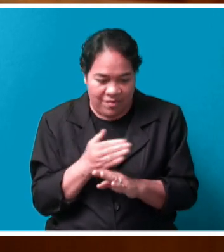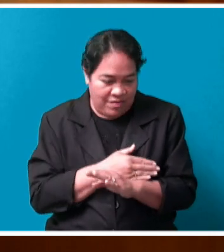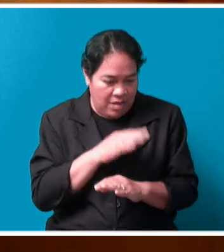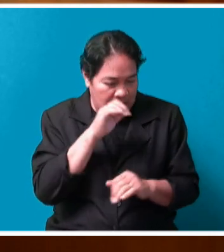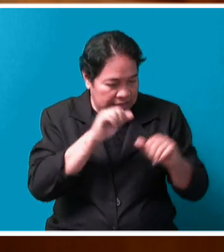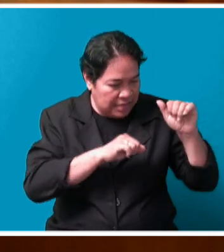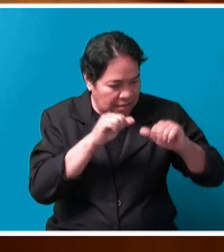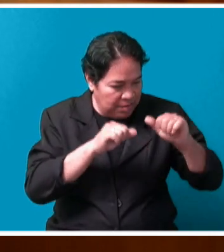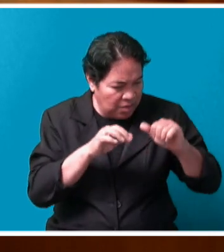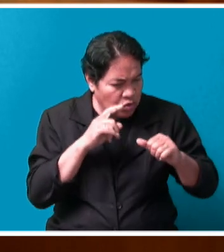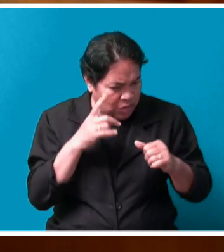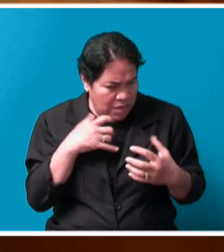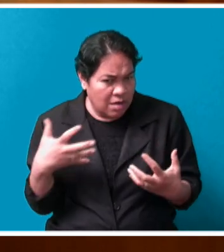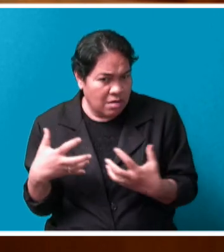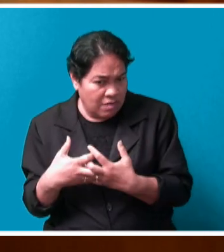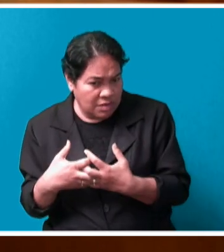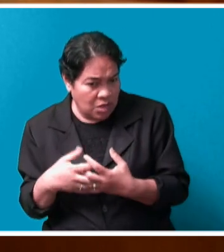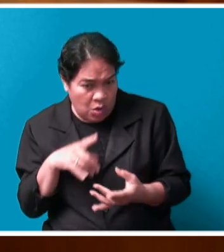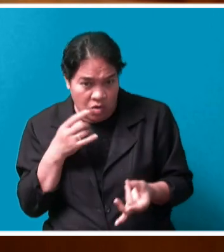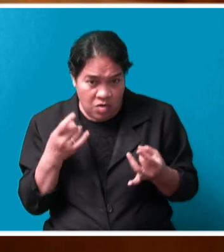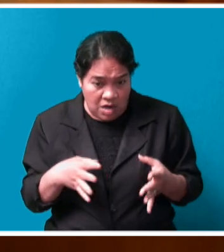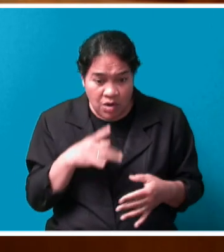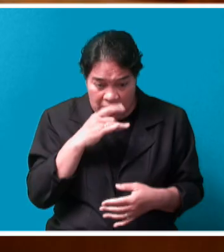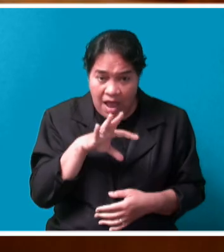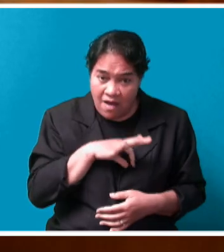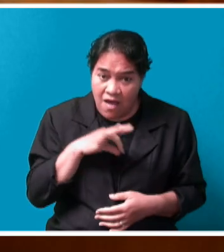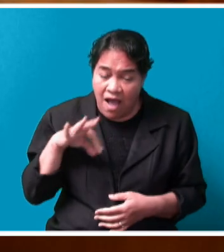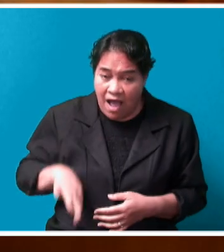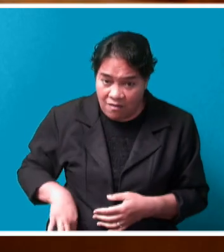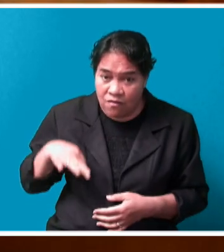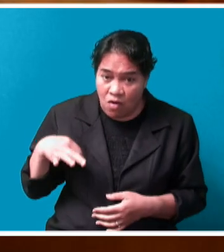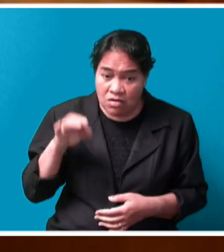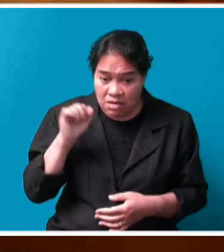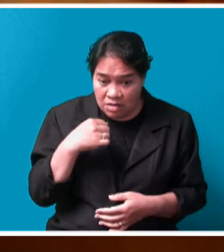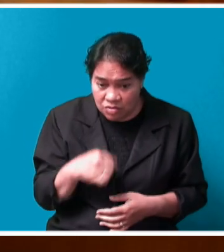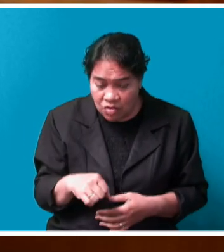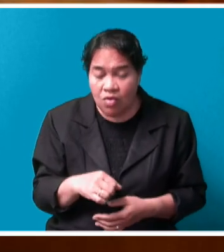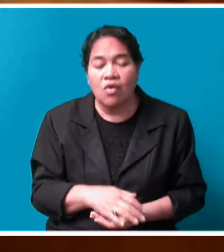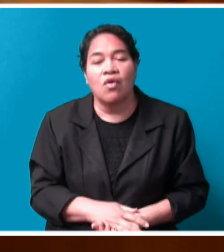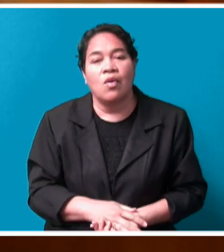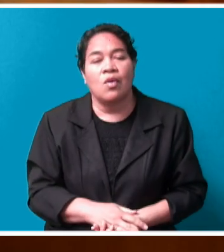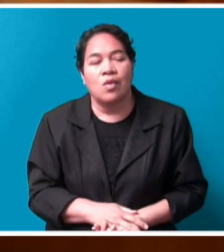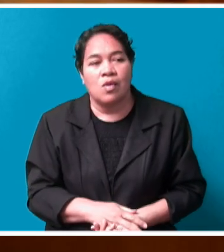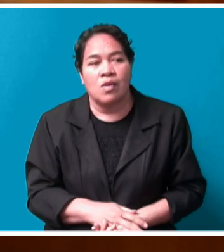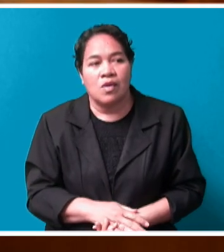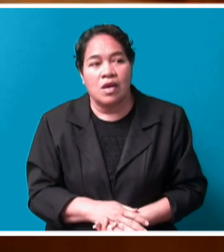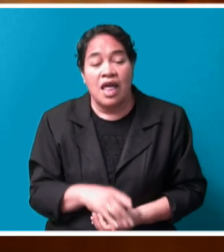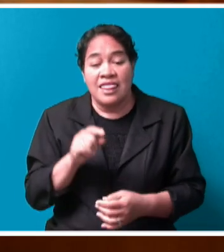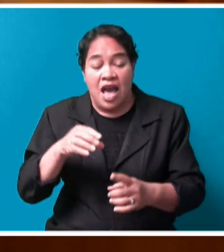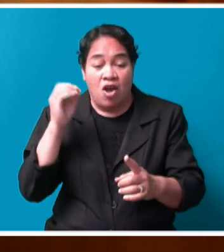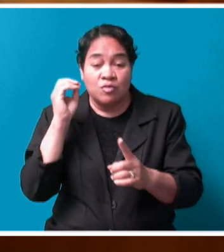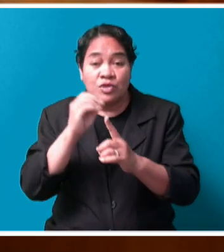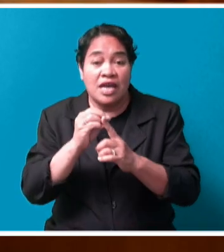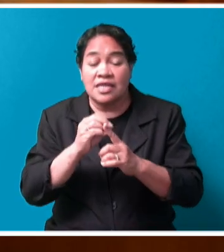relevance, readiness, affordability, and expected benefits. The object is